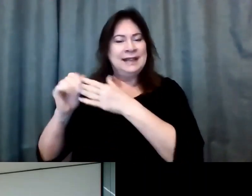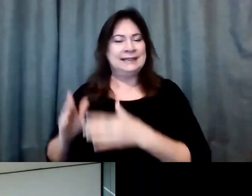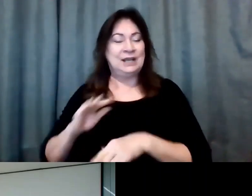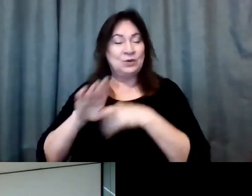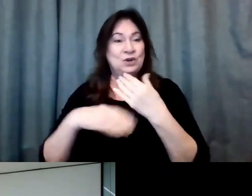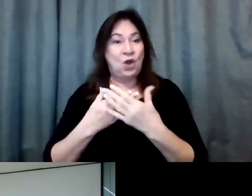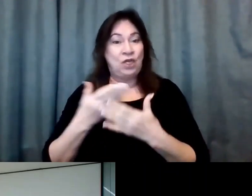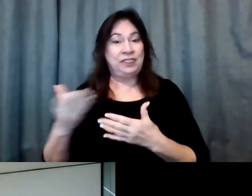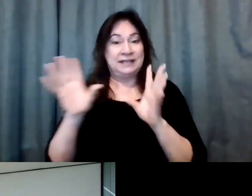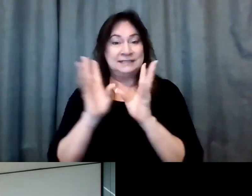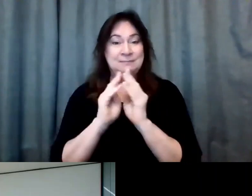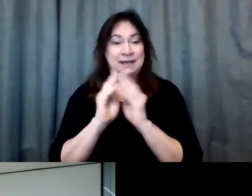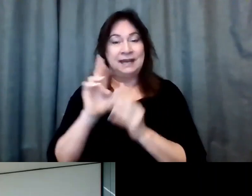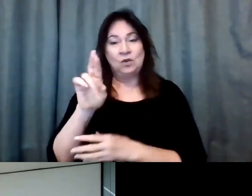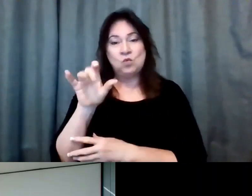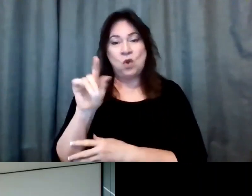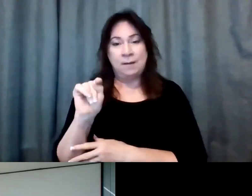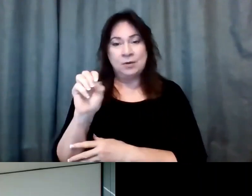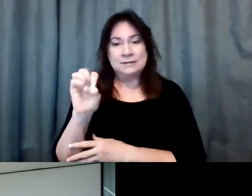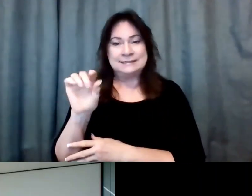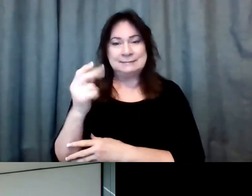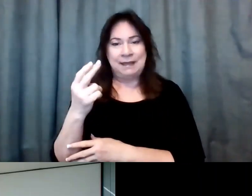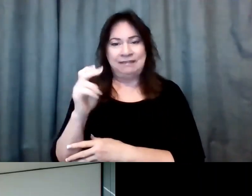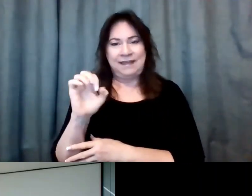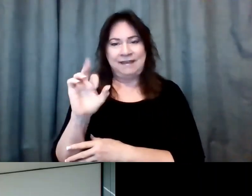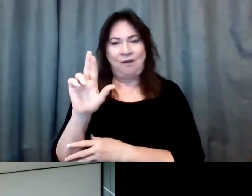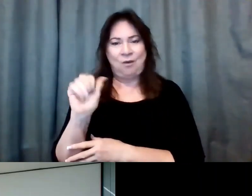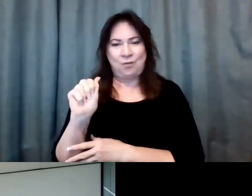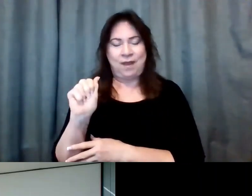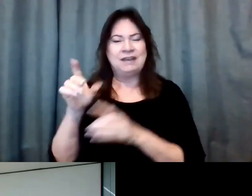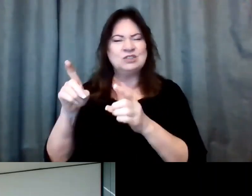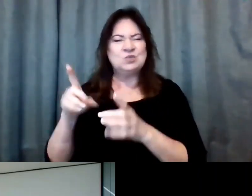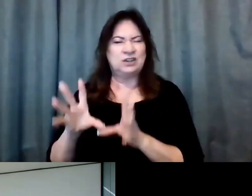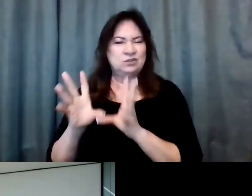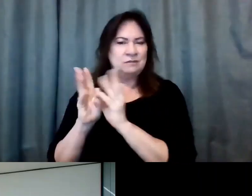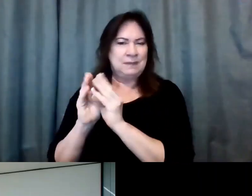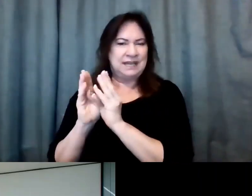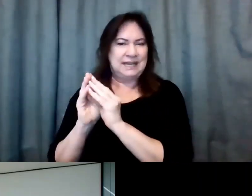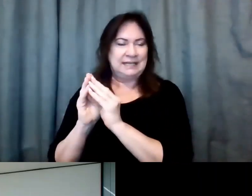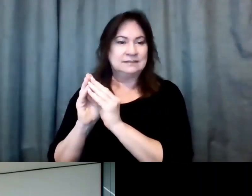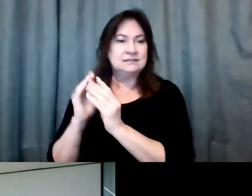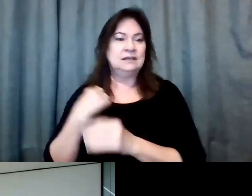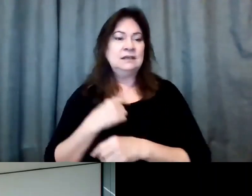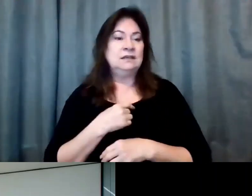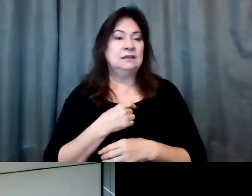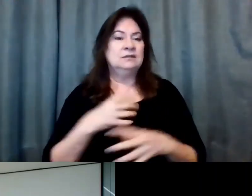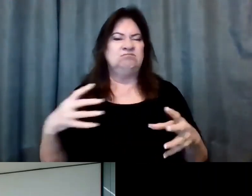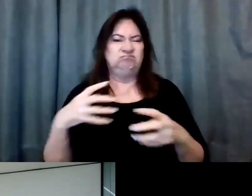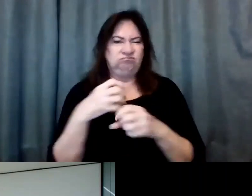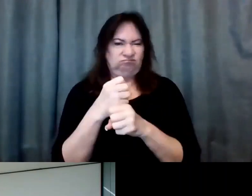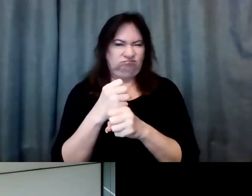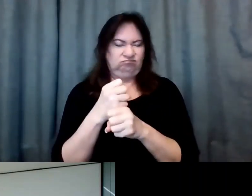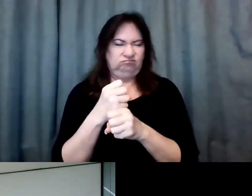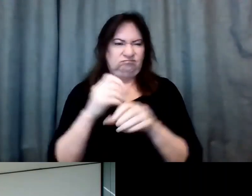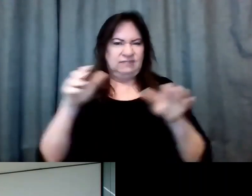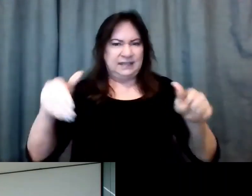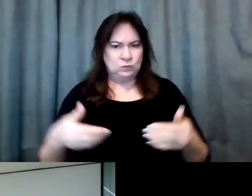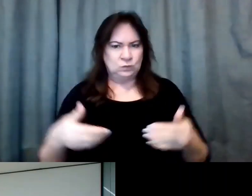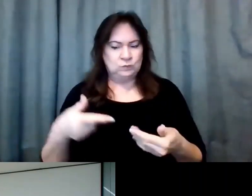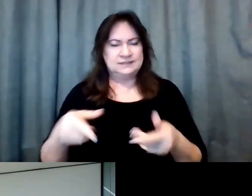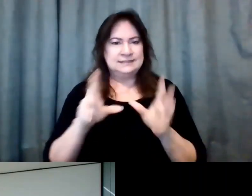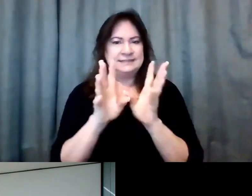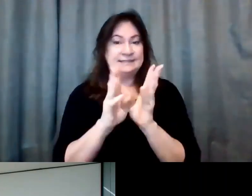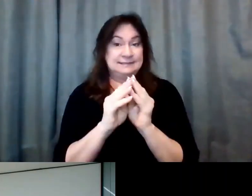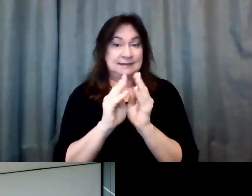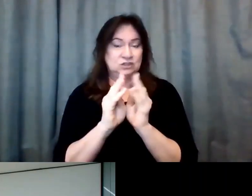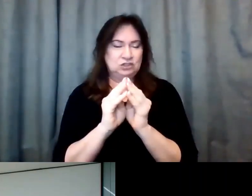things meeting, Robert Smith, AERA Director of Meetings. We will just briefly introduce this session,